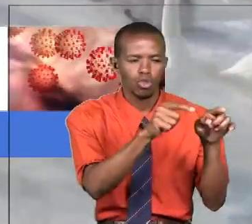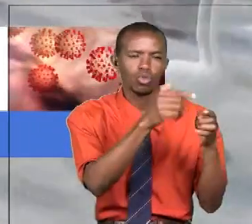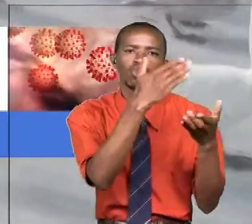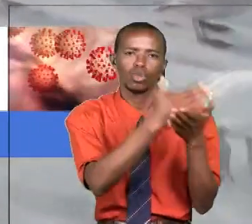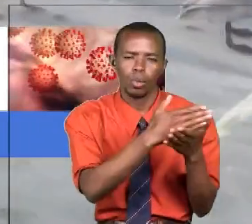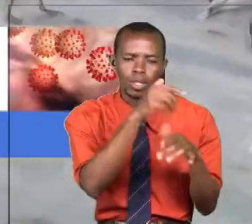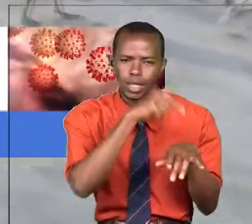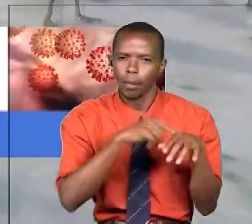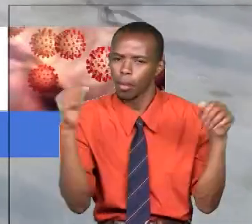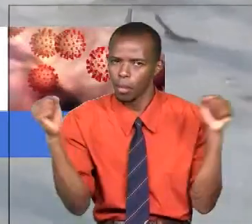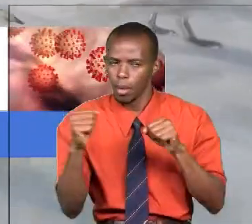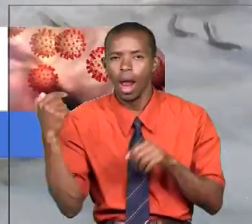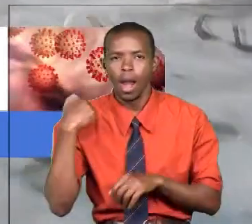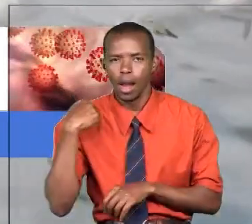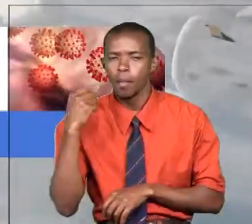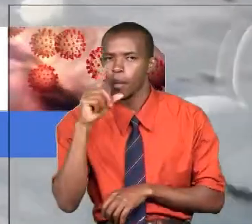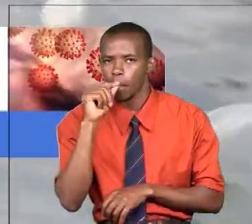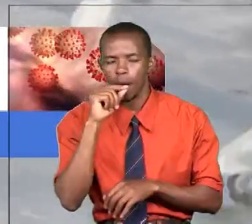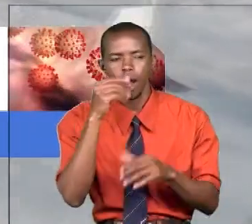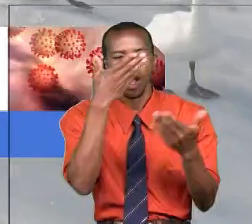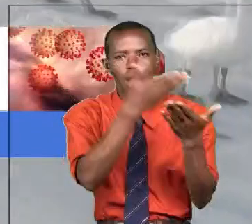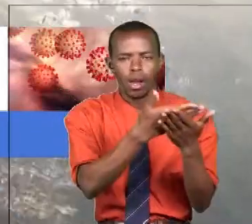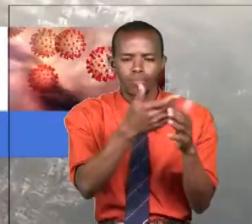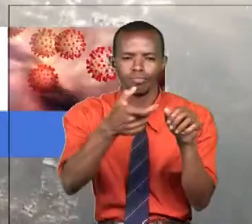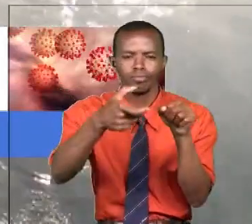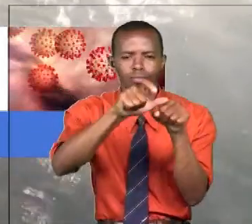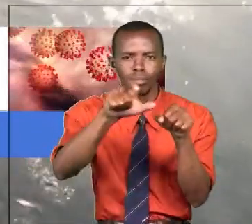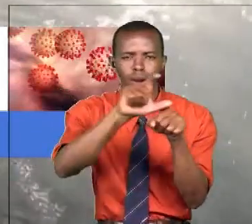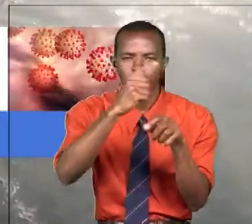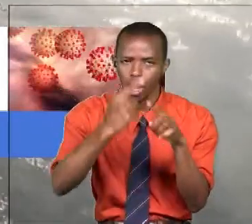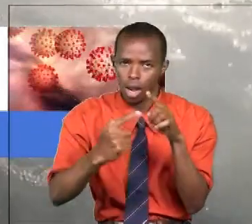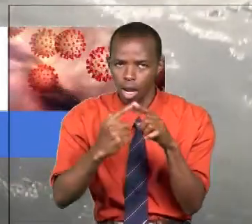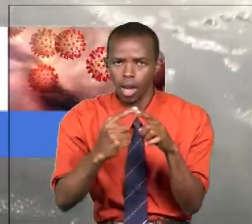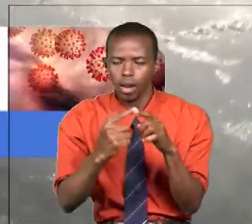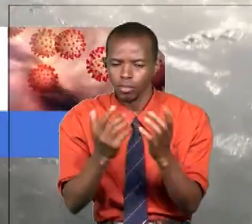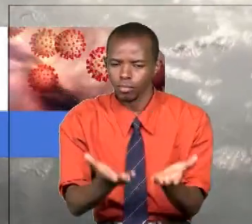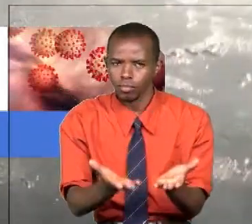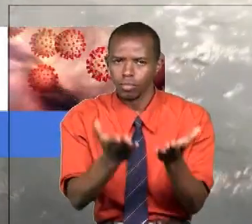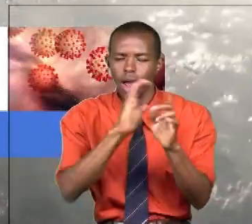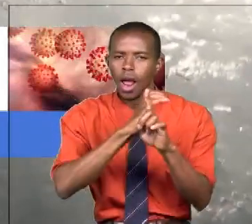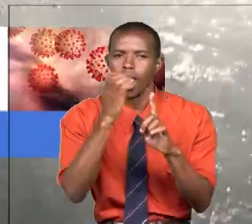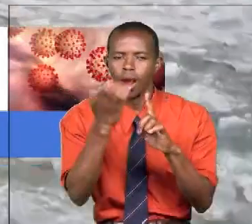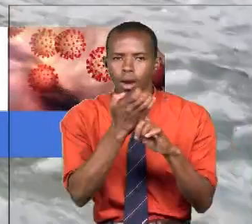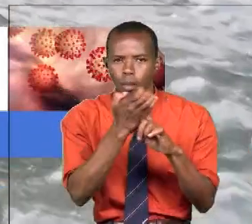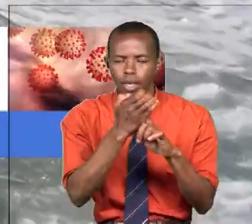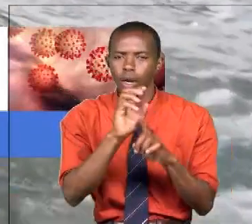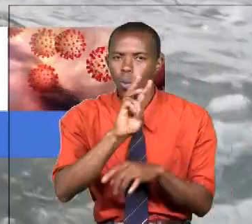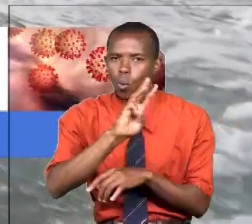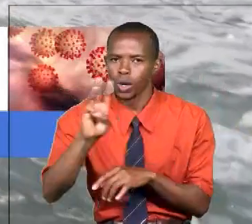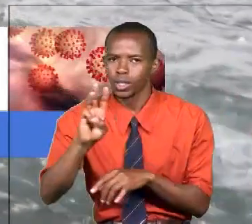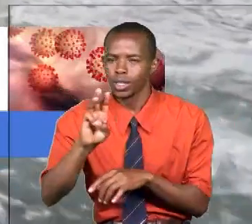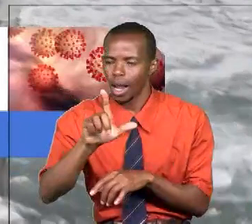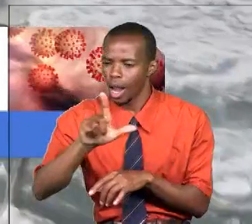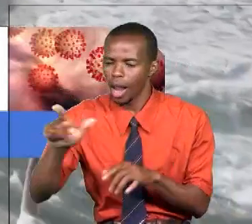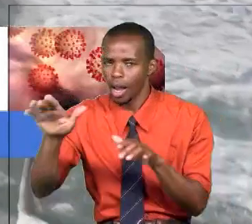every winter. The number of swans wintering here is increasing every year, with improving ecological environment of the wetland park.